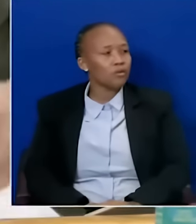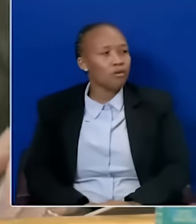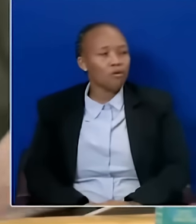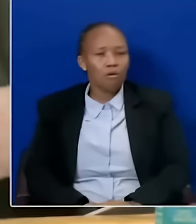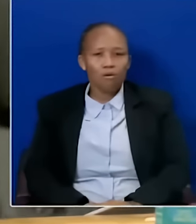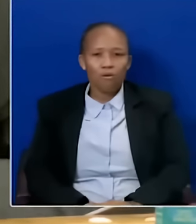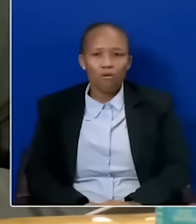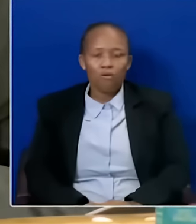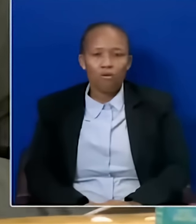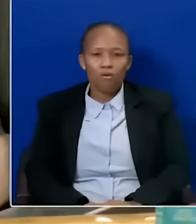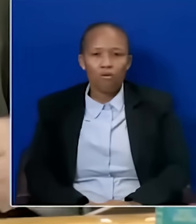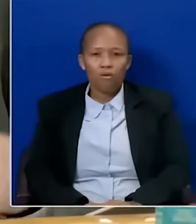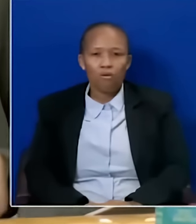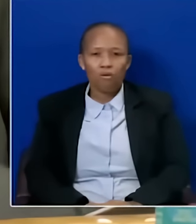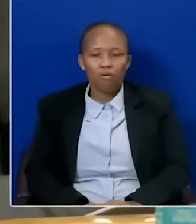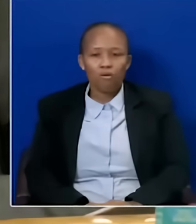Brigadier, the last